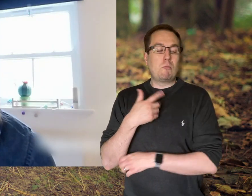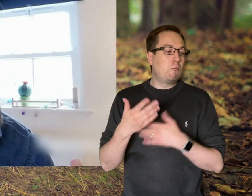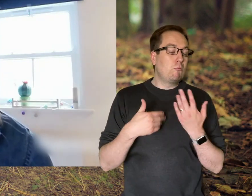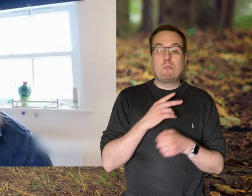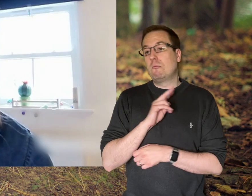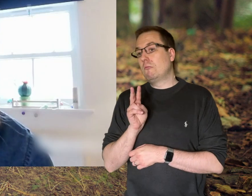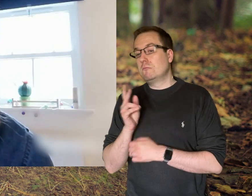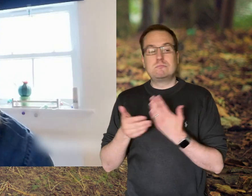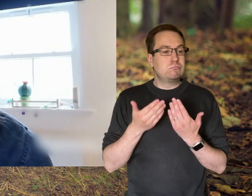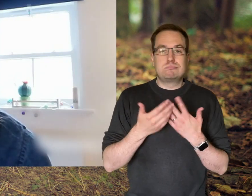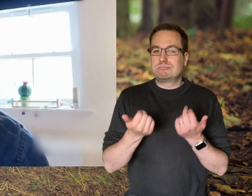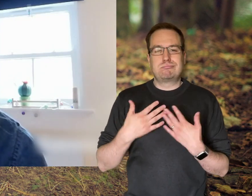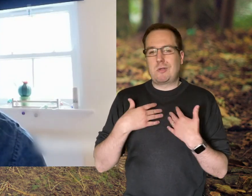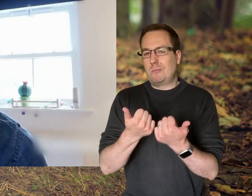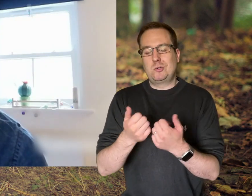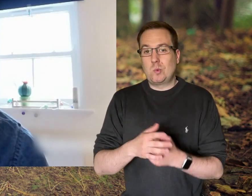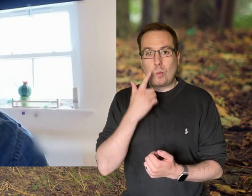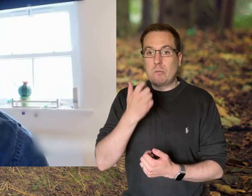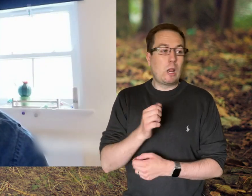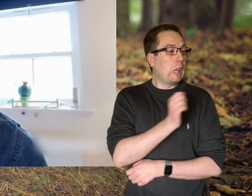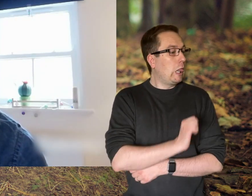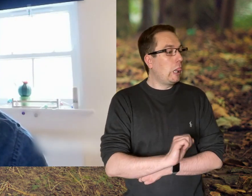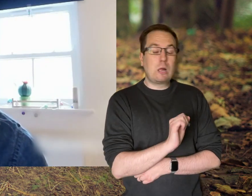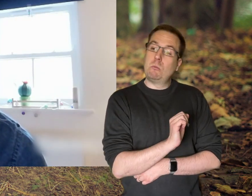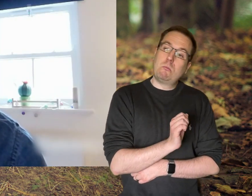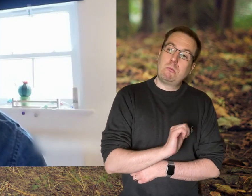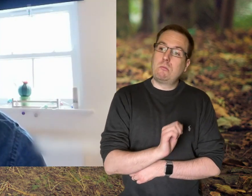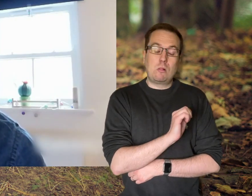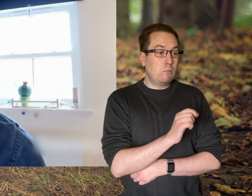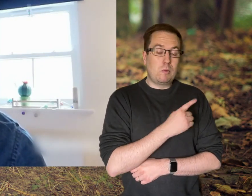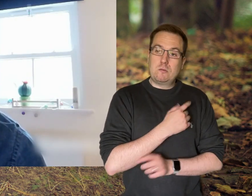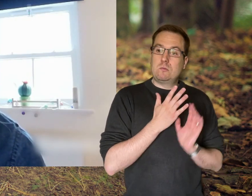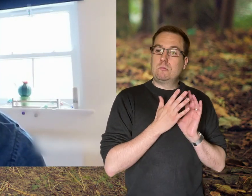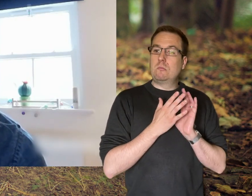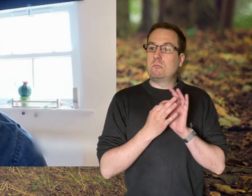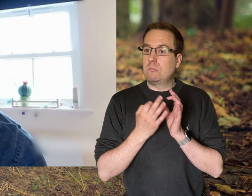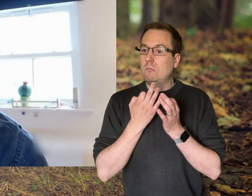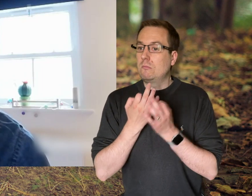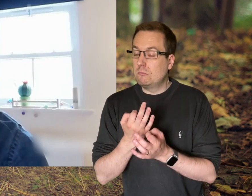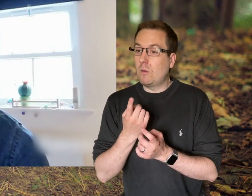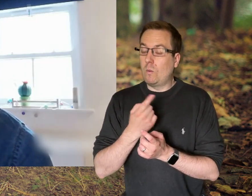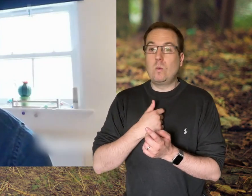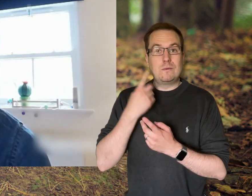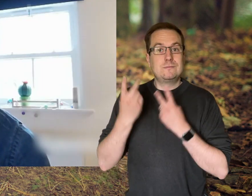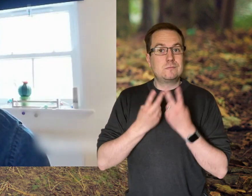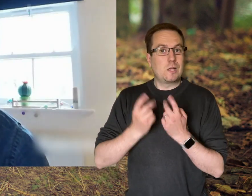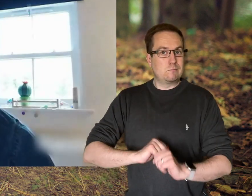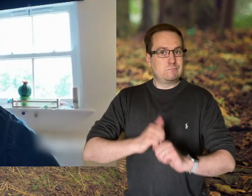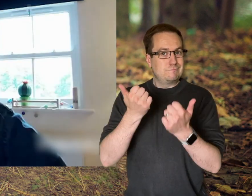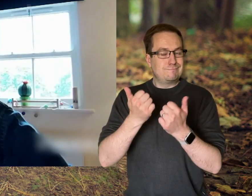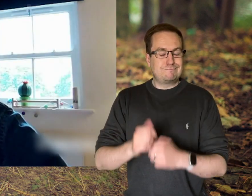you do some cleaning, whatever floats your boat. But if you do feel touched, then please go ahead to sing.